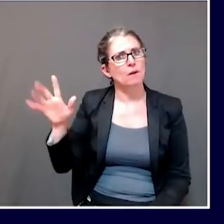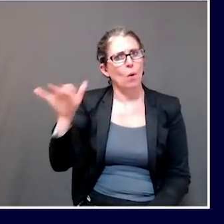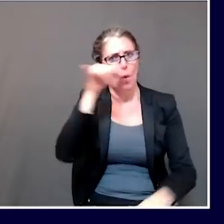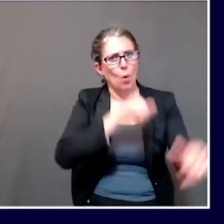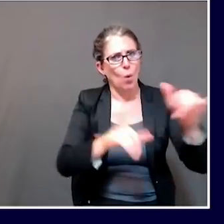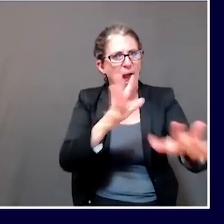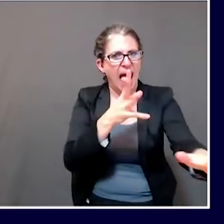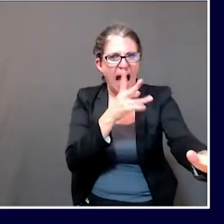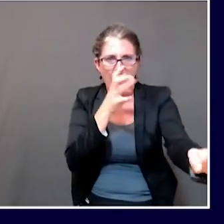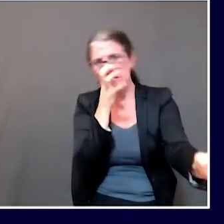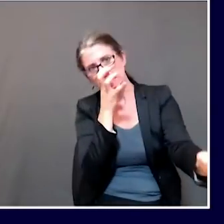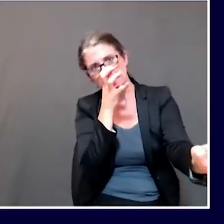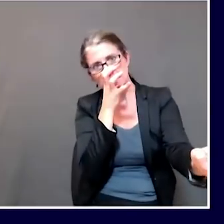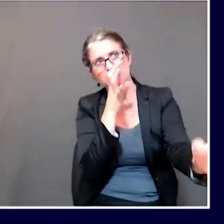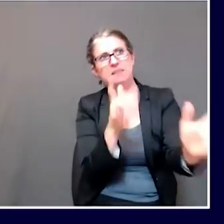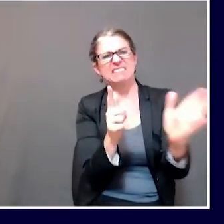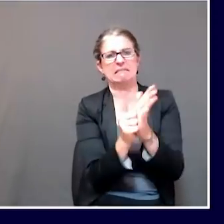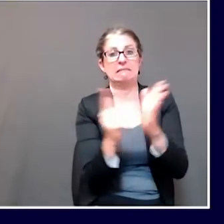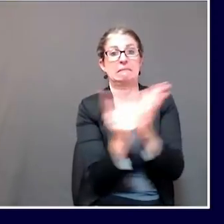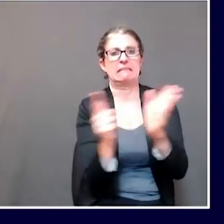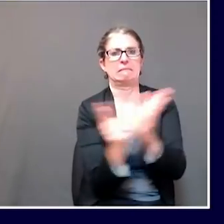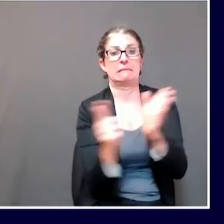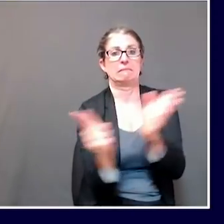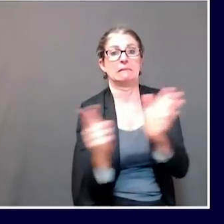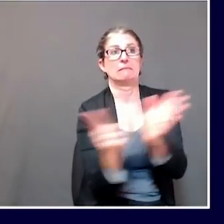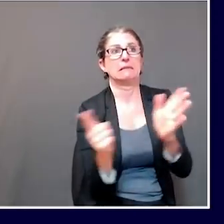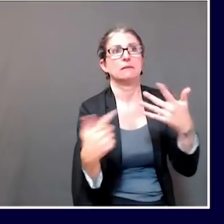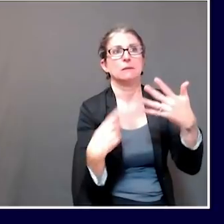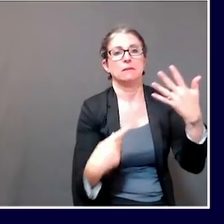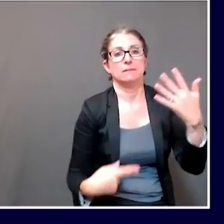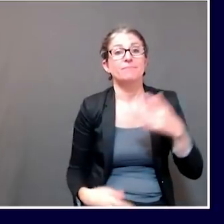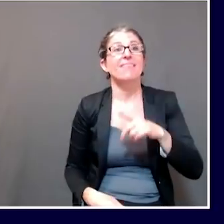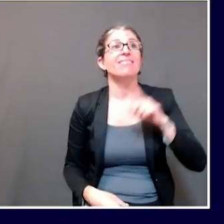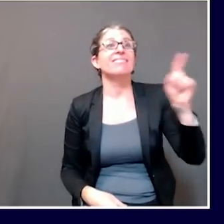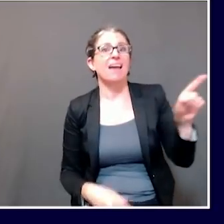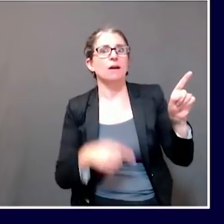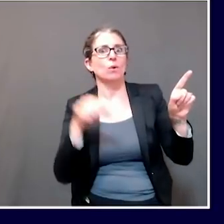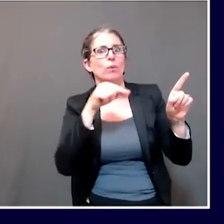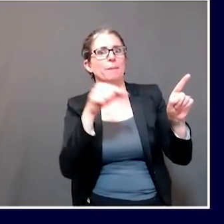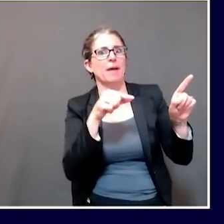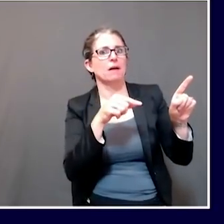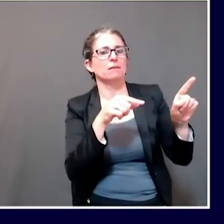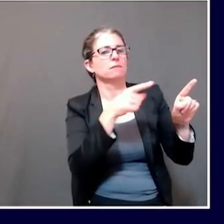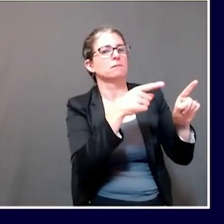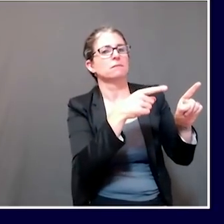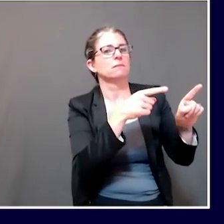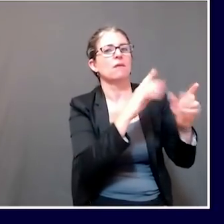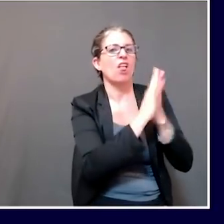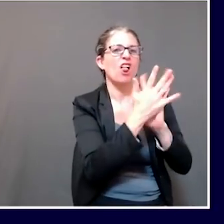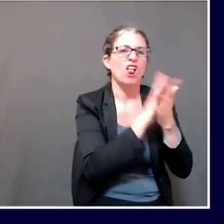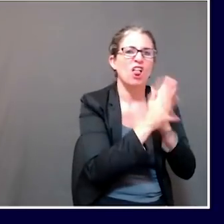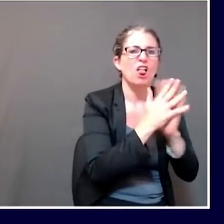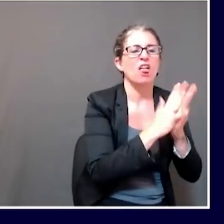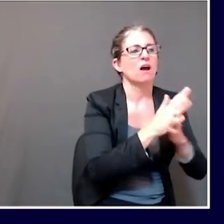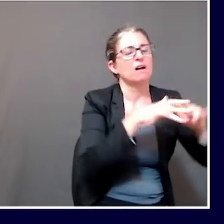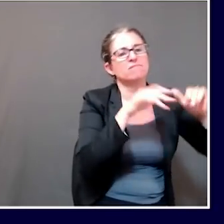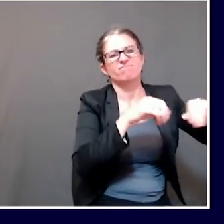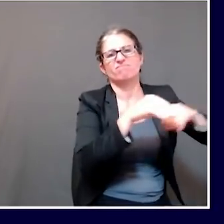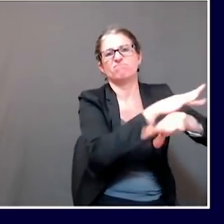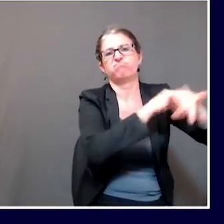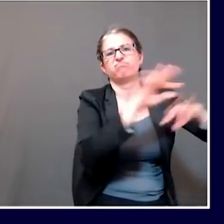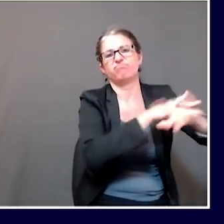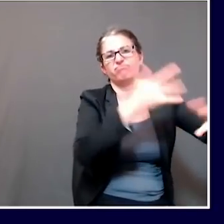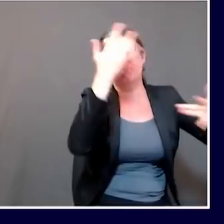then when you turn your attention to Quebec, you see what can happen in a dense urban environment where testing was a bit of a challenge